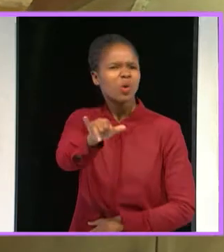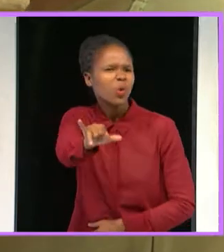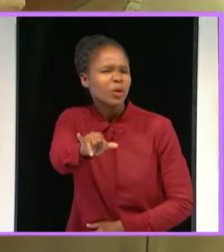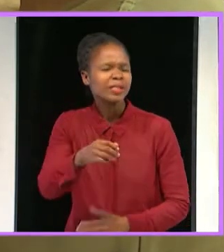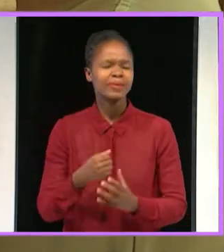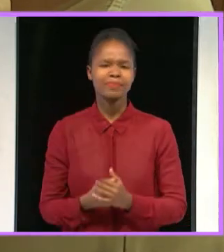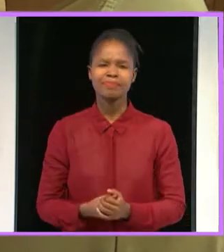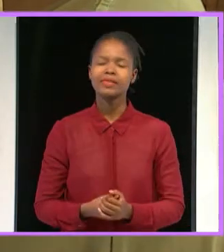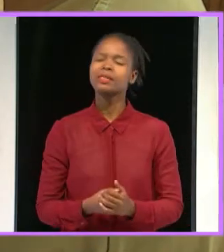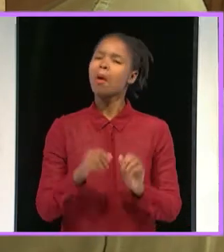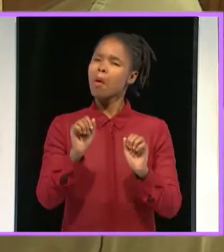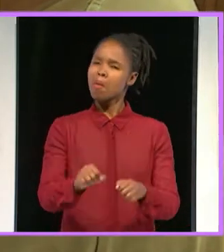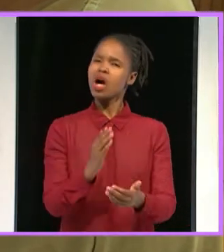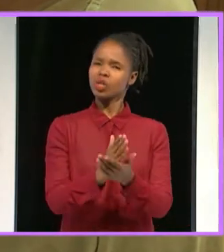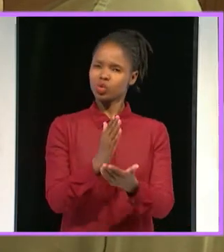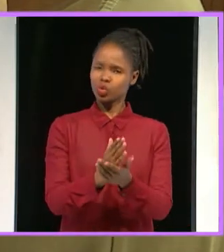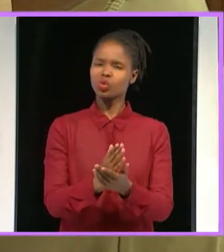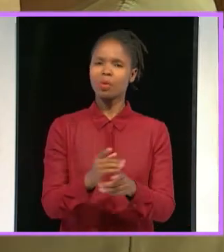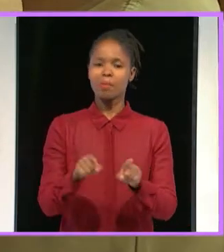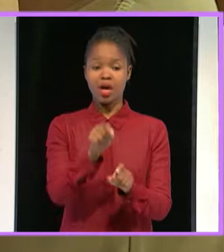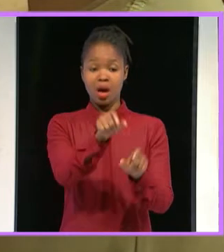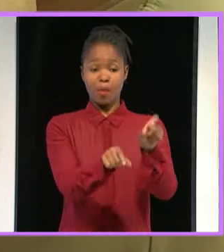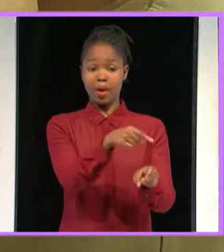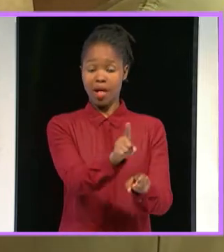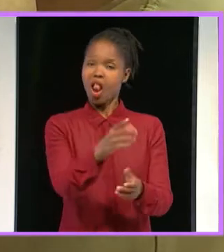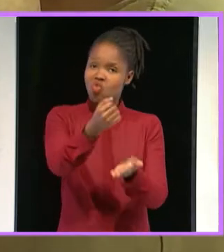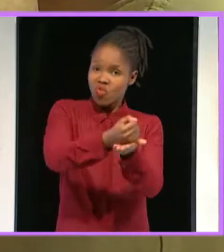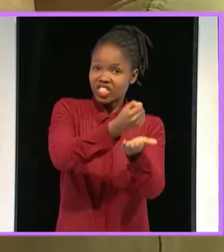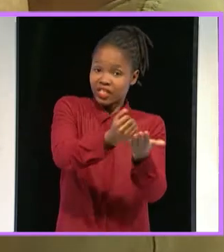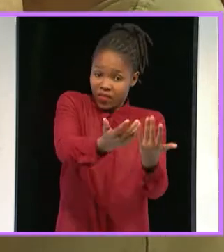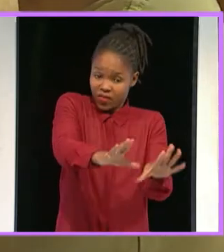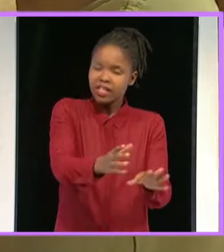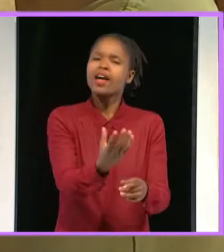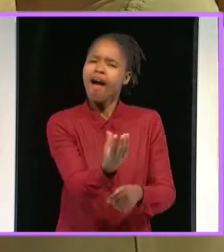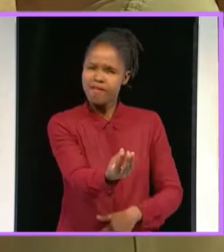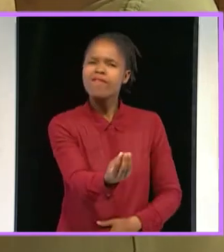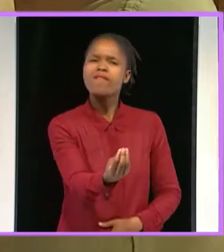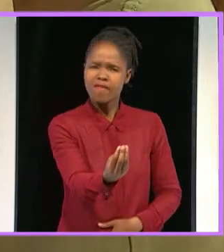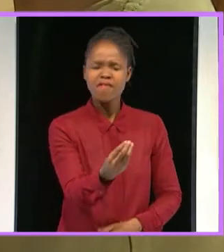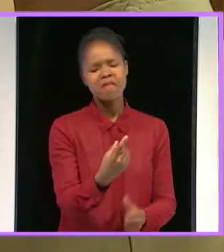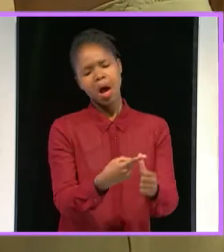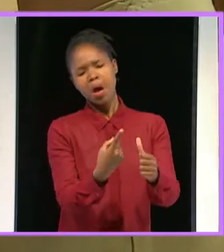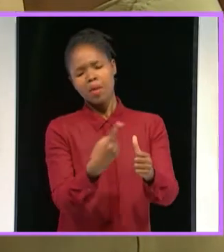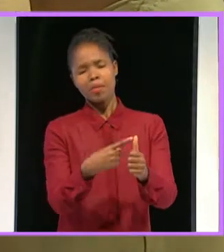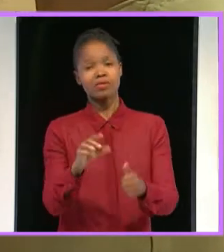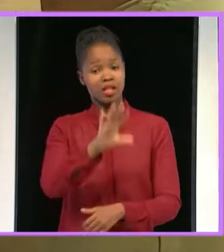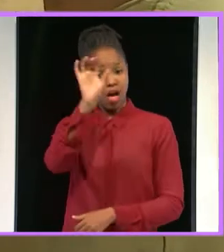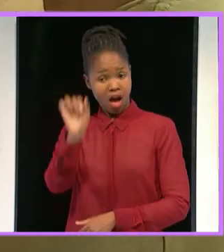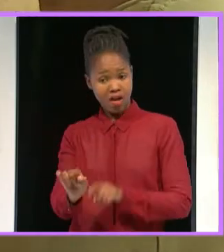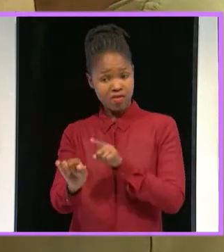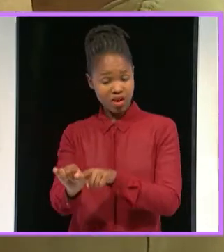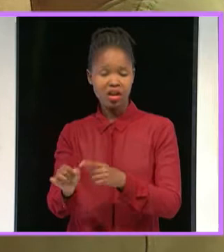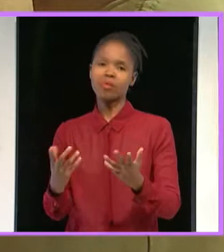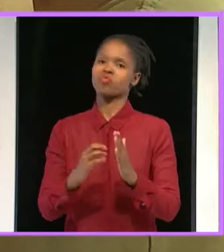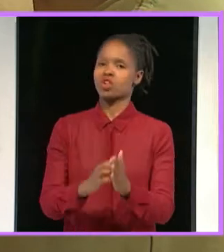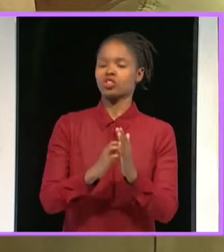actually have quite a number of registered players. If you compare the number of registered players in South Africa against countries